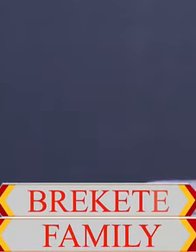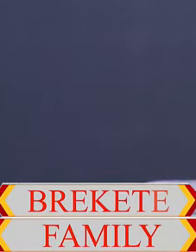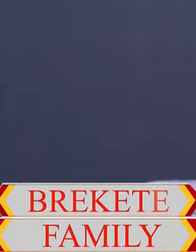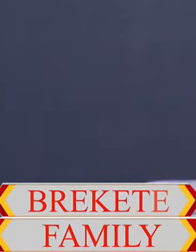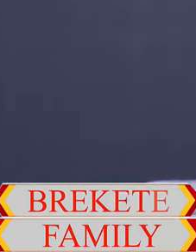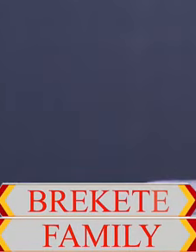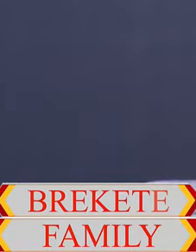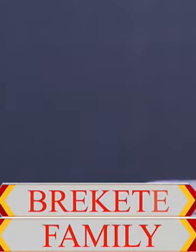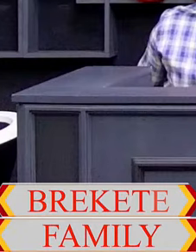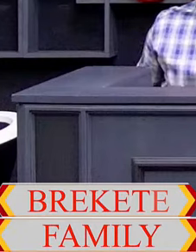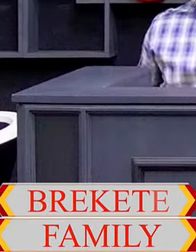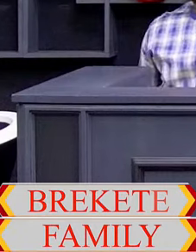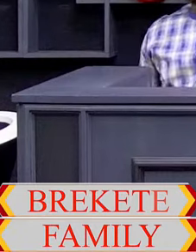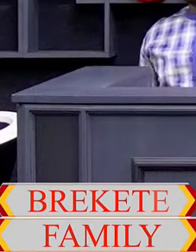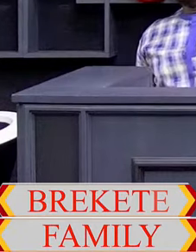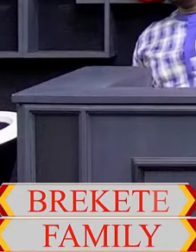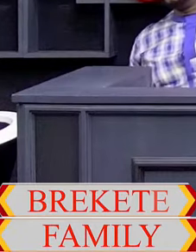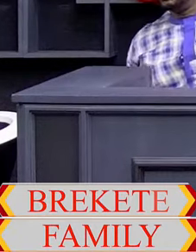Hembelembe.